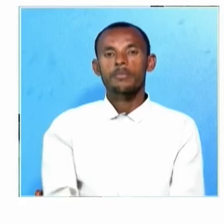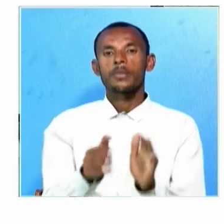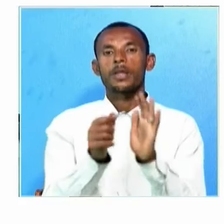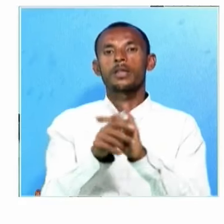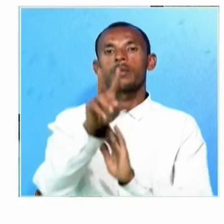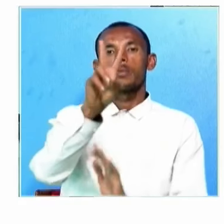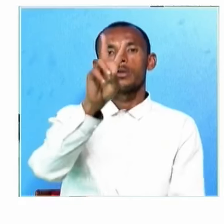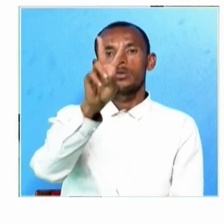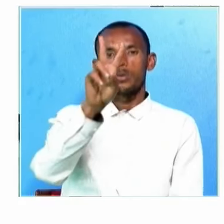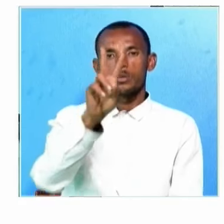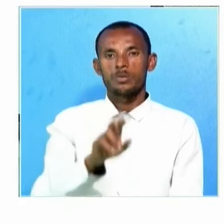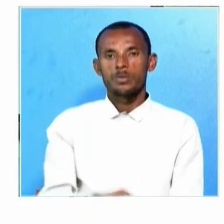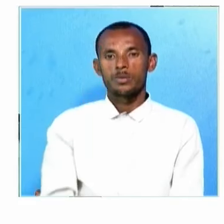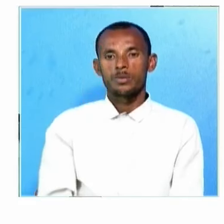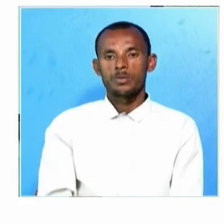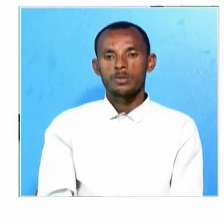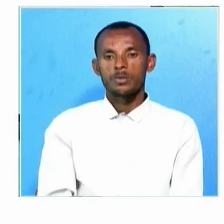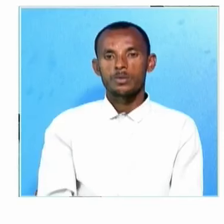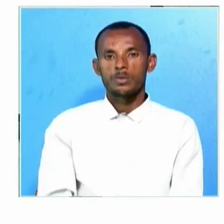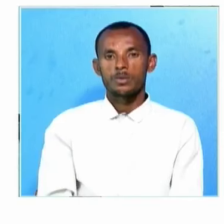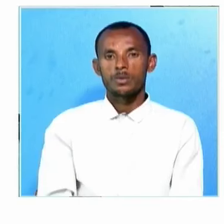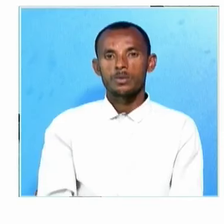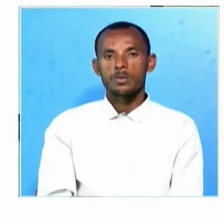Example 2.